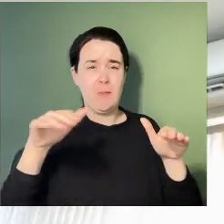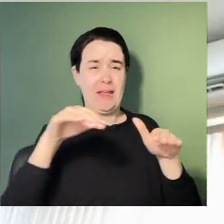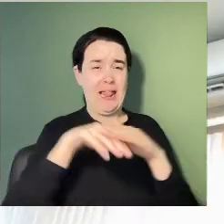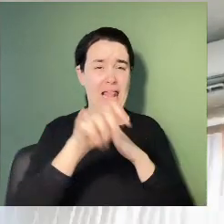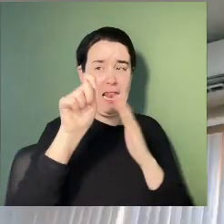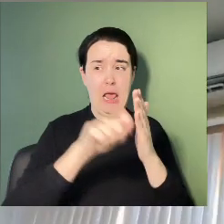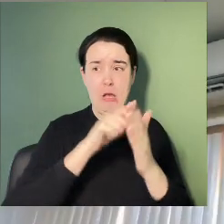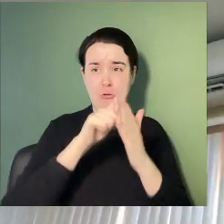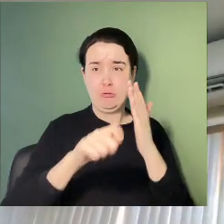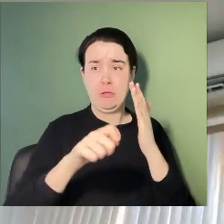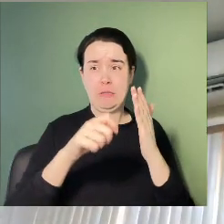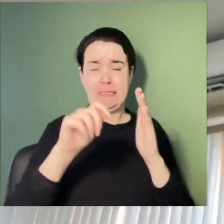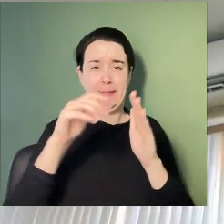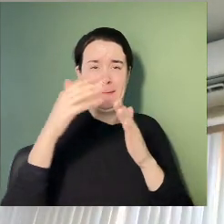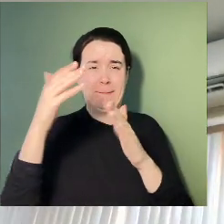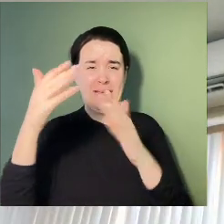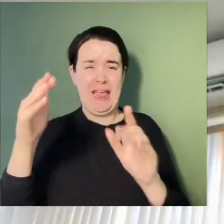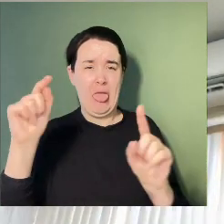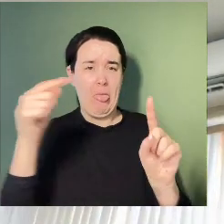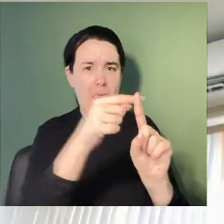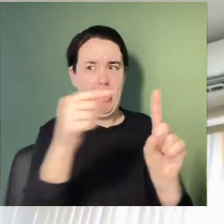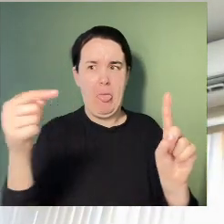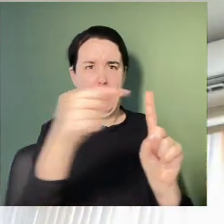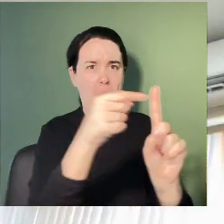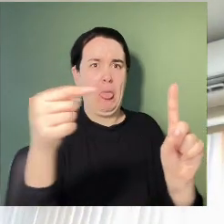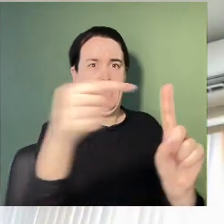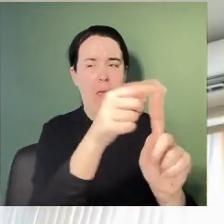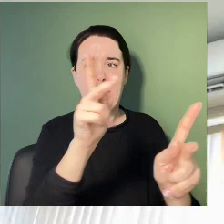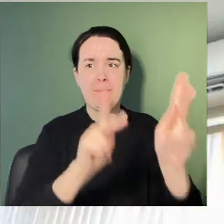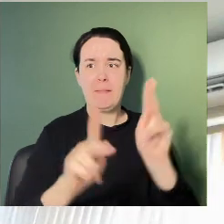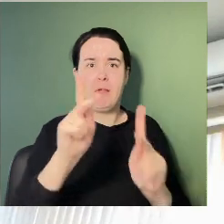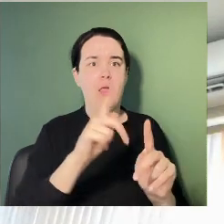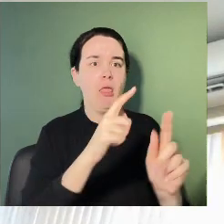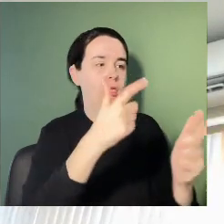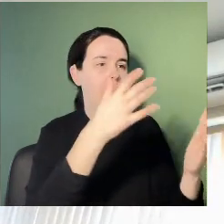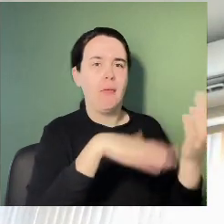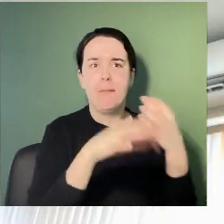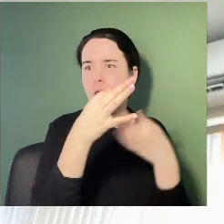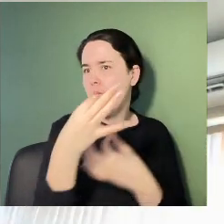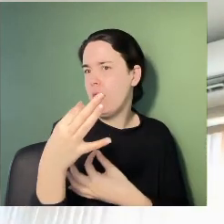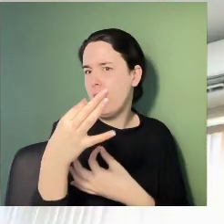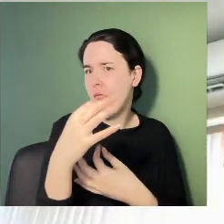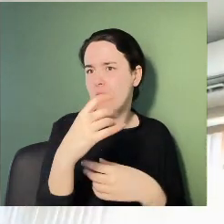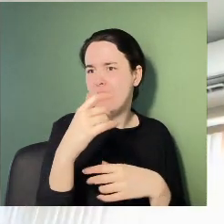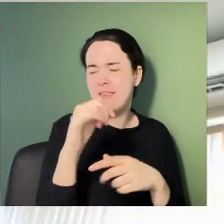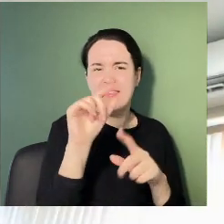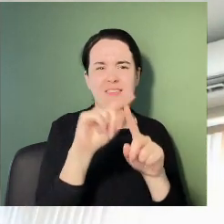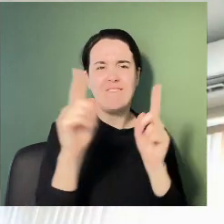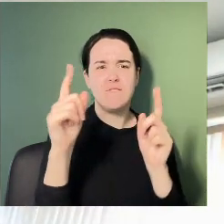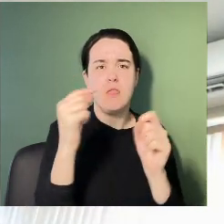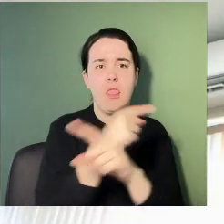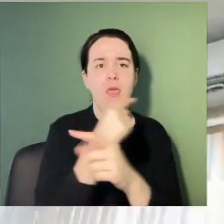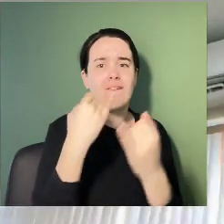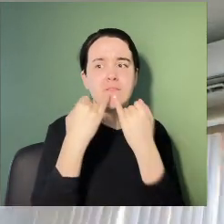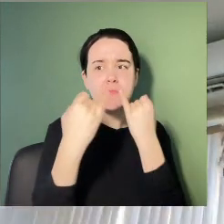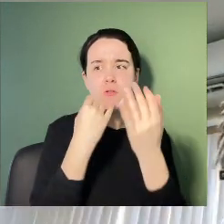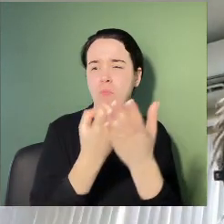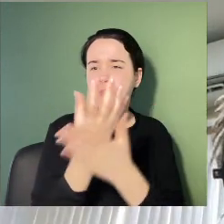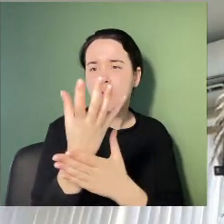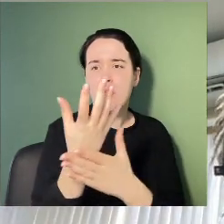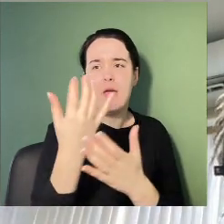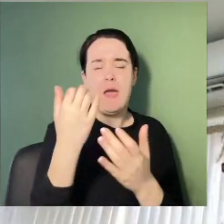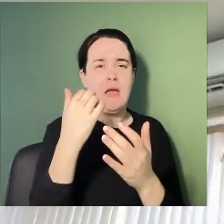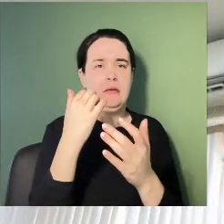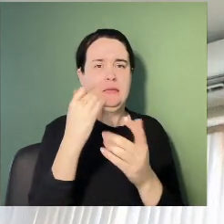political micro-targeting of people. There were political advertisement from candidates, from